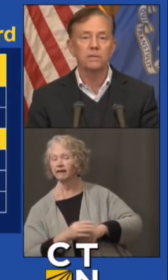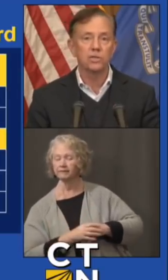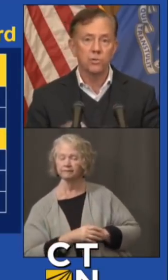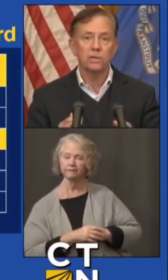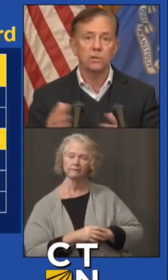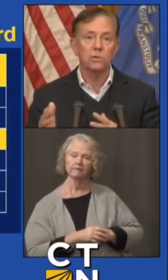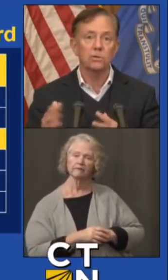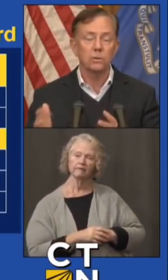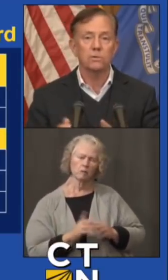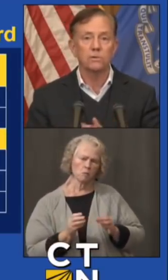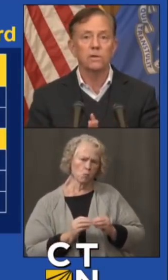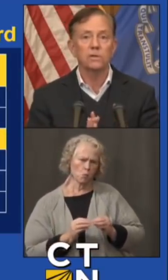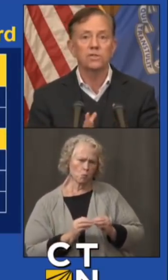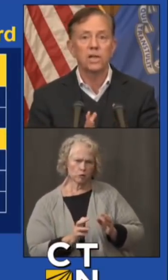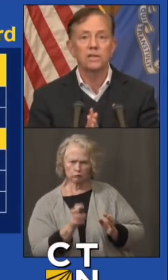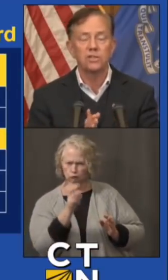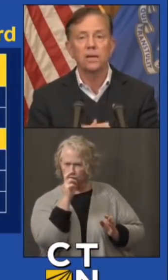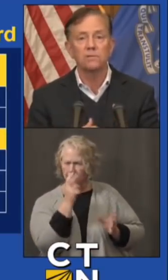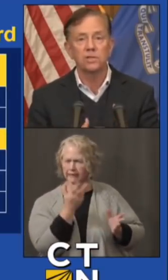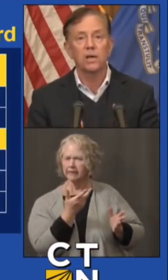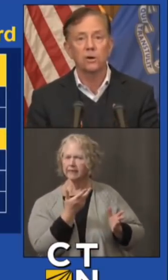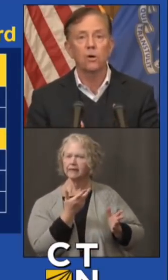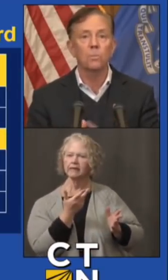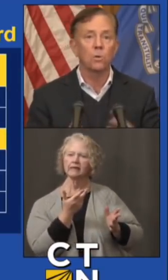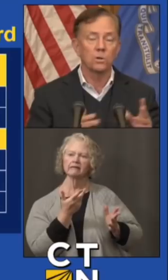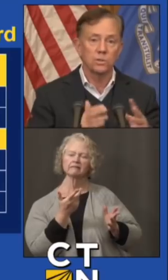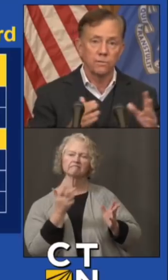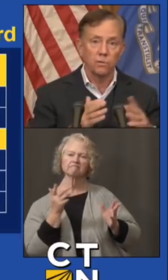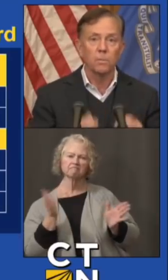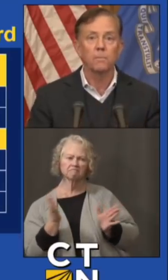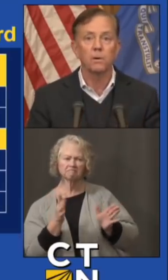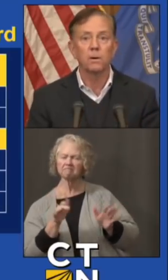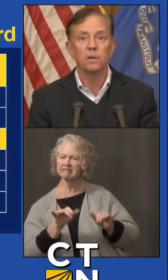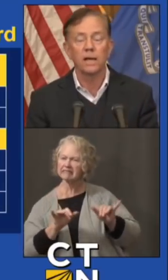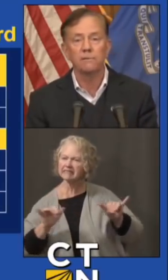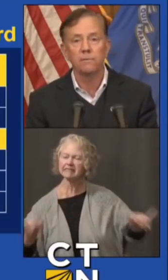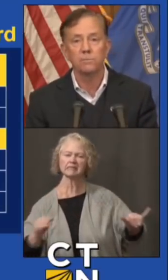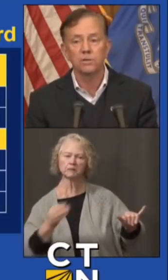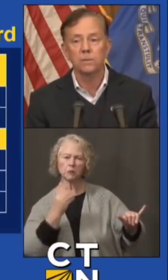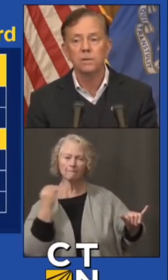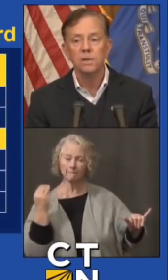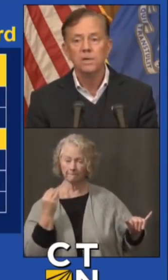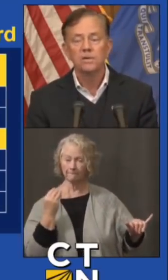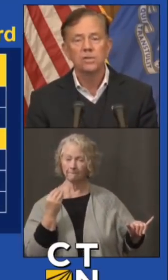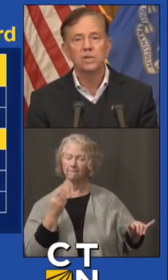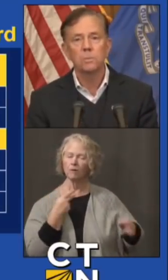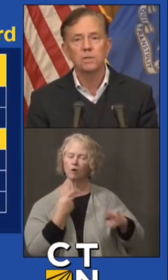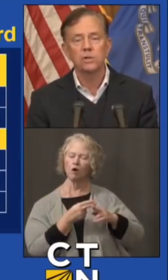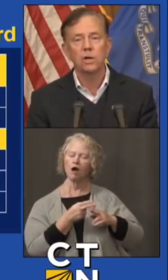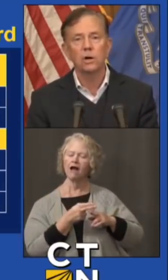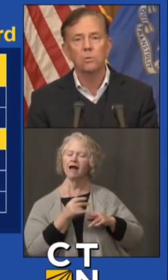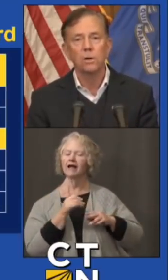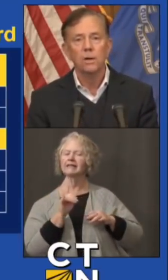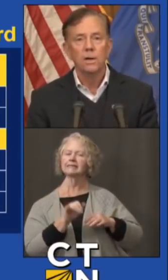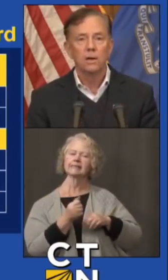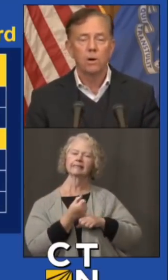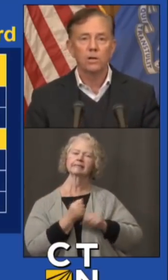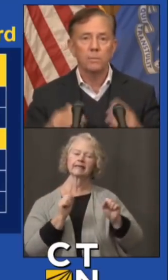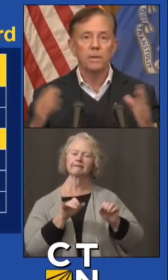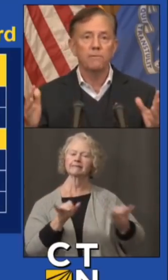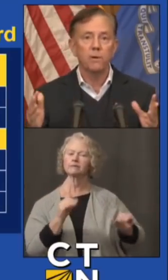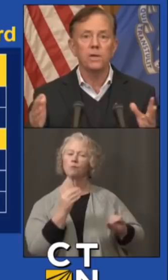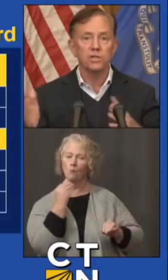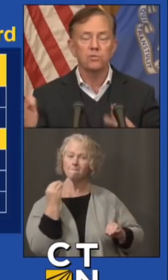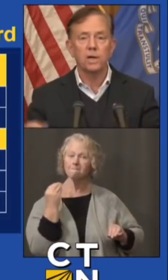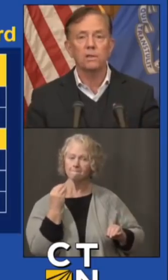They're being stricter in terms of stay safe, stay at home orders, if you remember that from some 6 months ago. And while